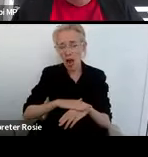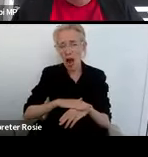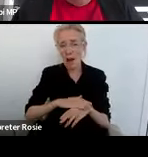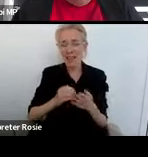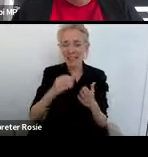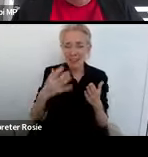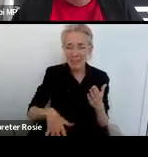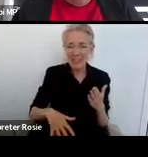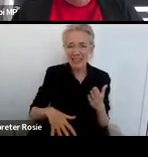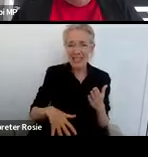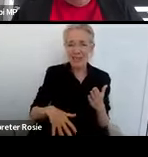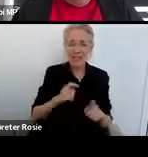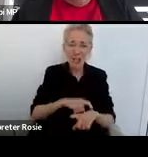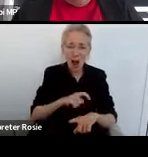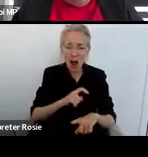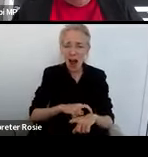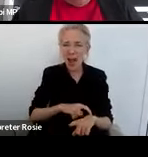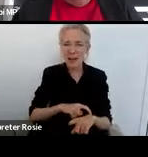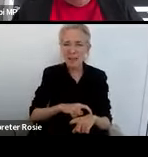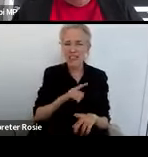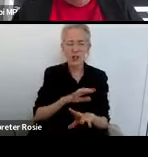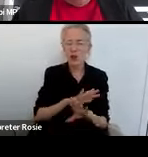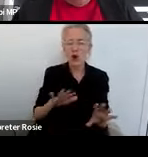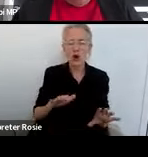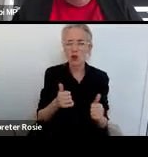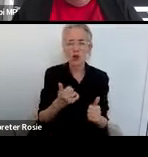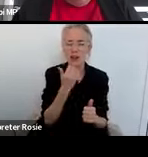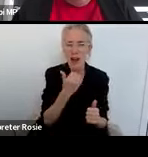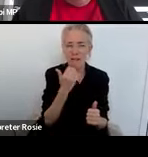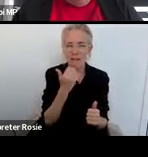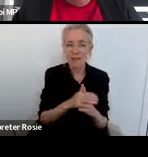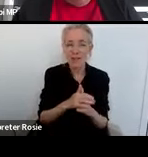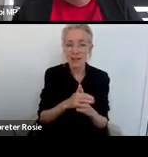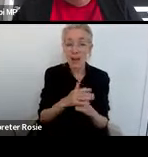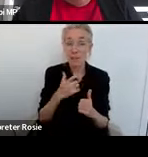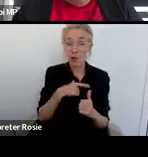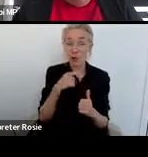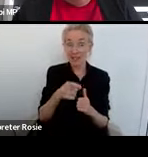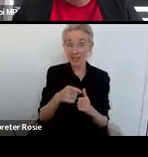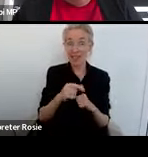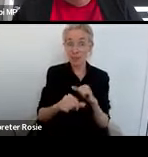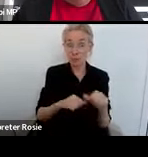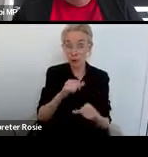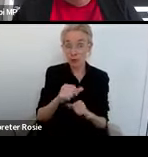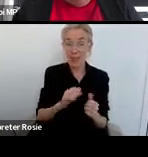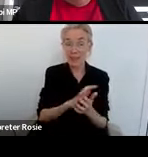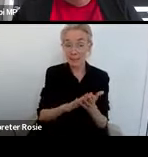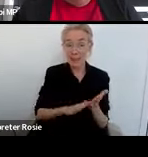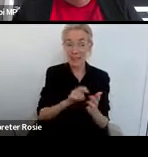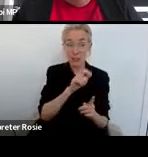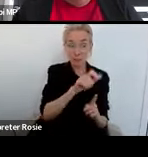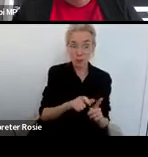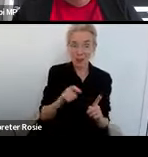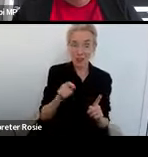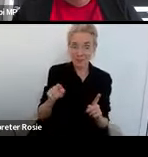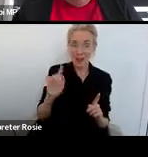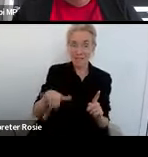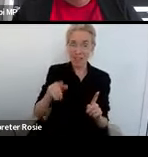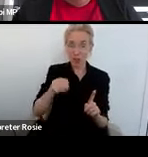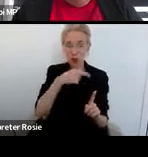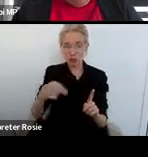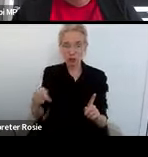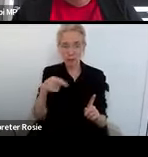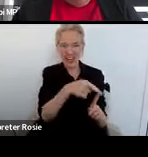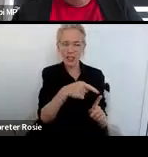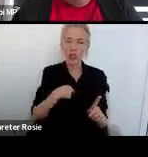to change. It places the victim of discrimination in a very difficult position. So